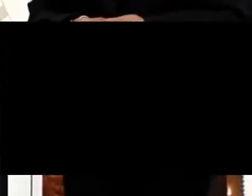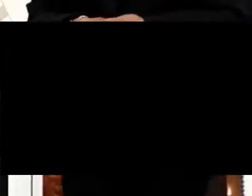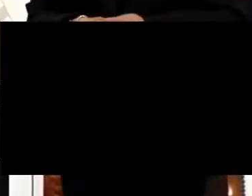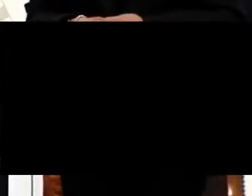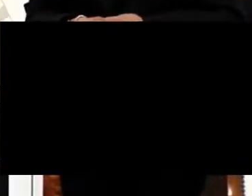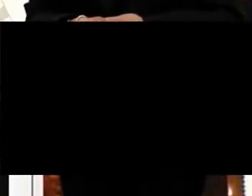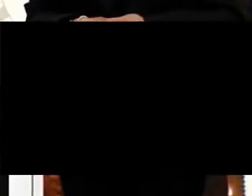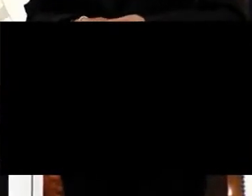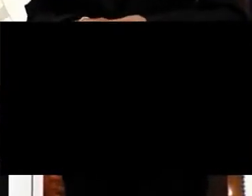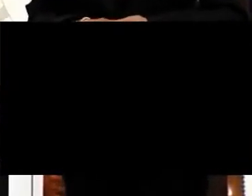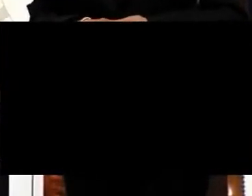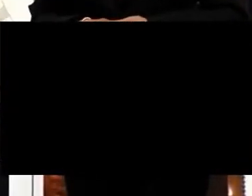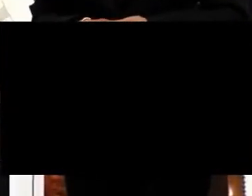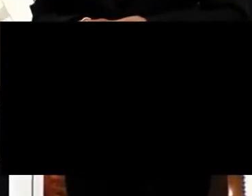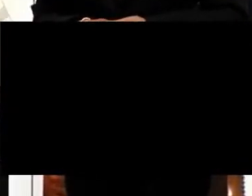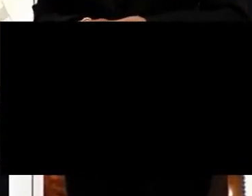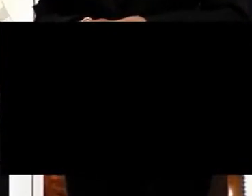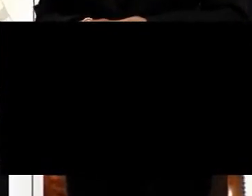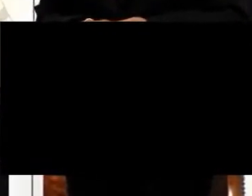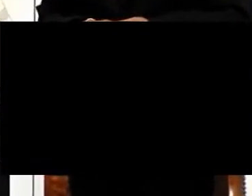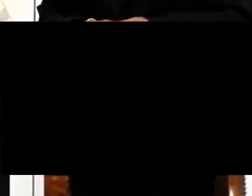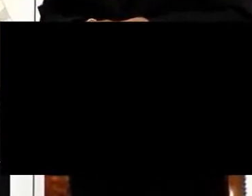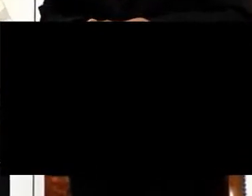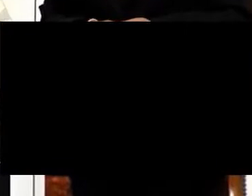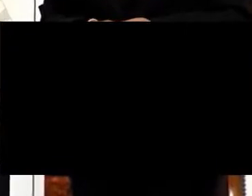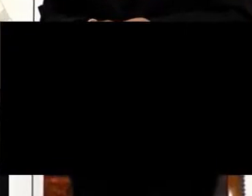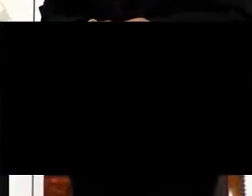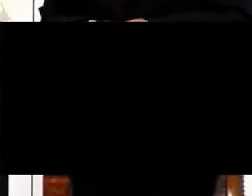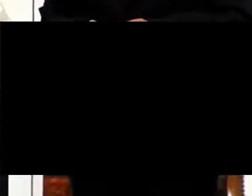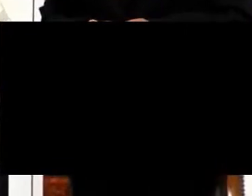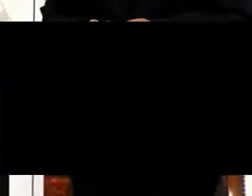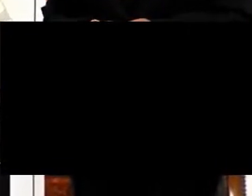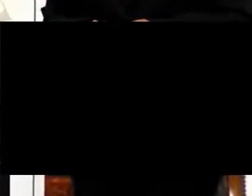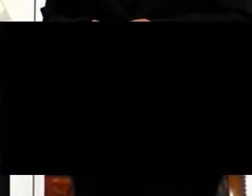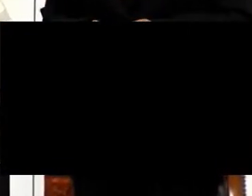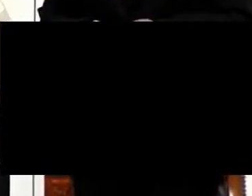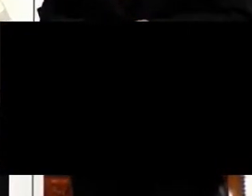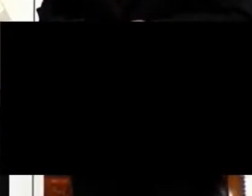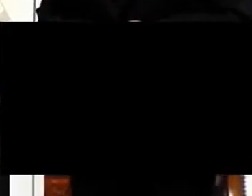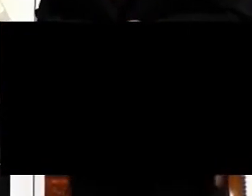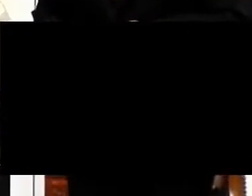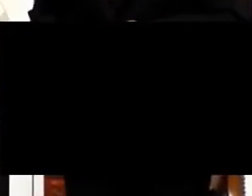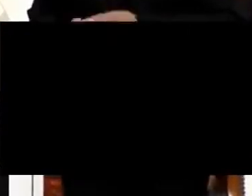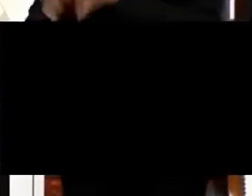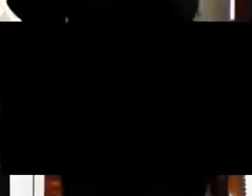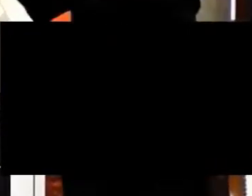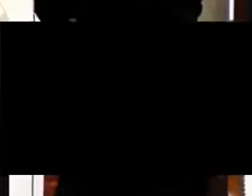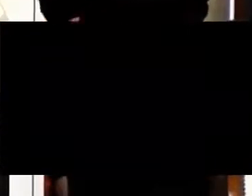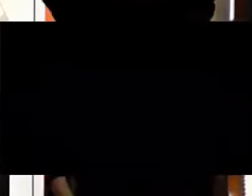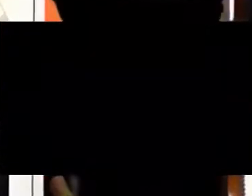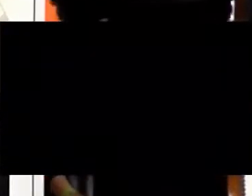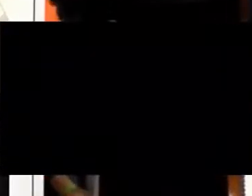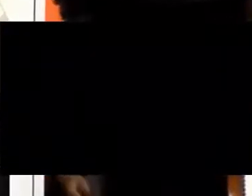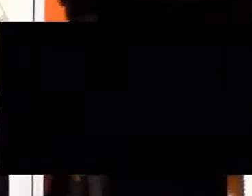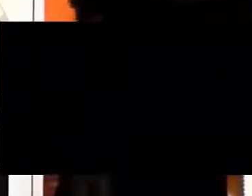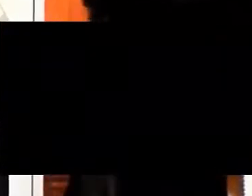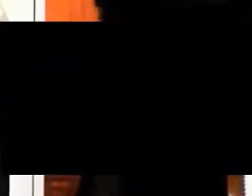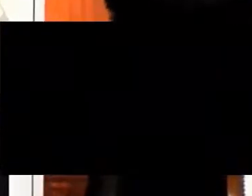invite Janice Bowdler, our new racial equity counselor, who's going to moderate for us.